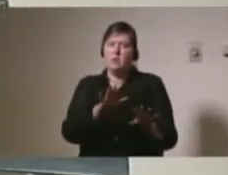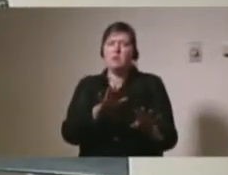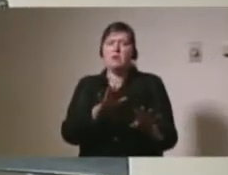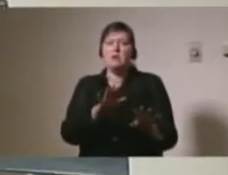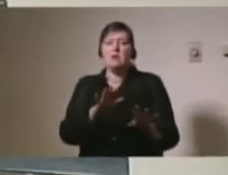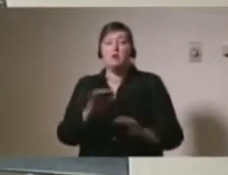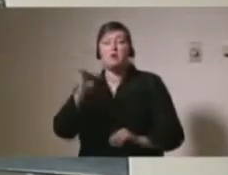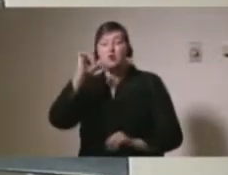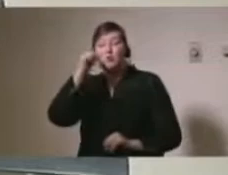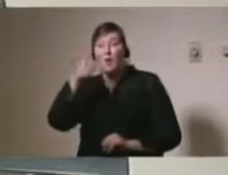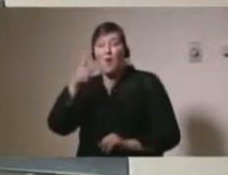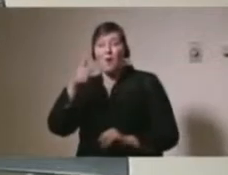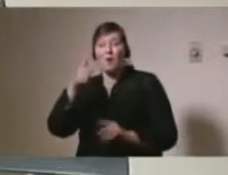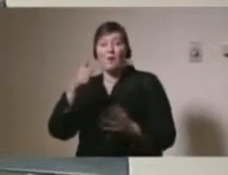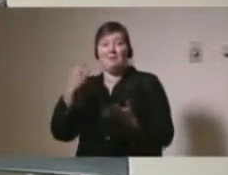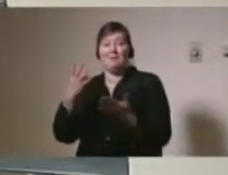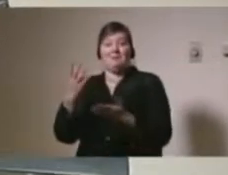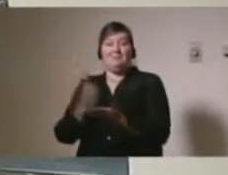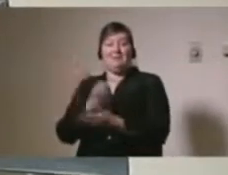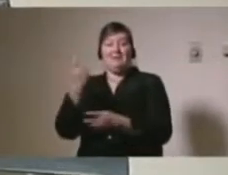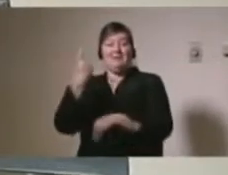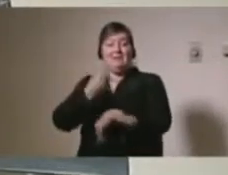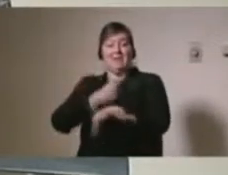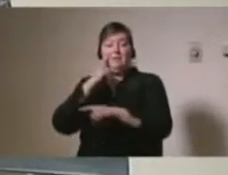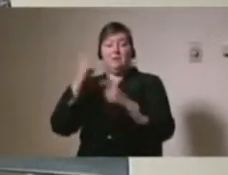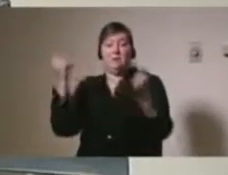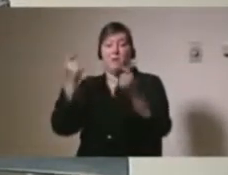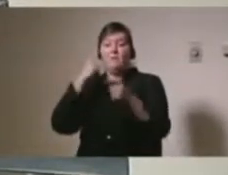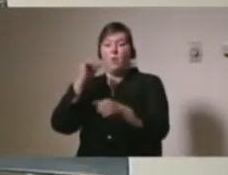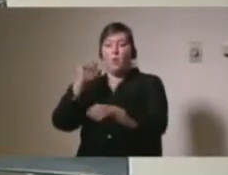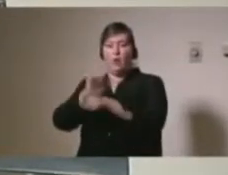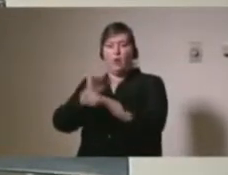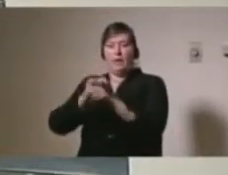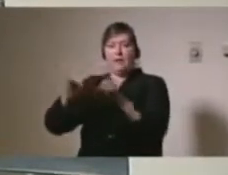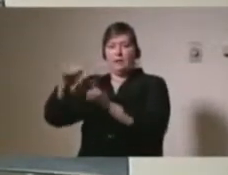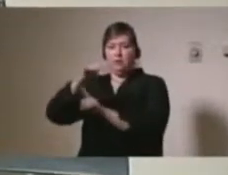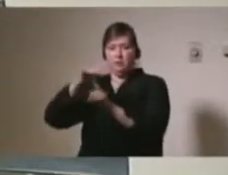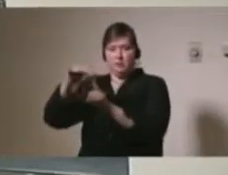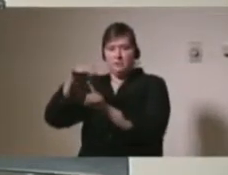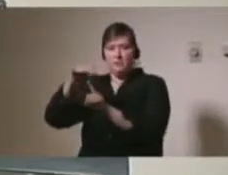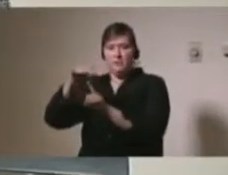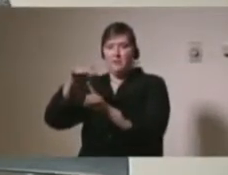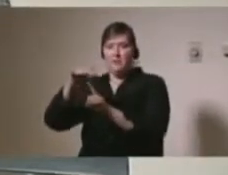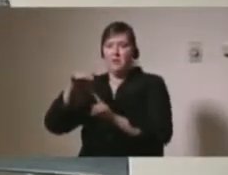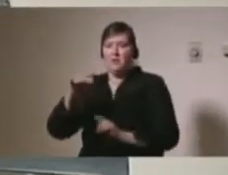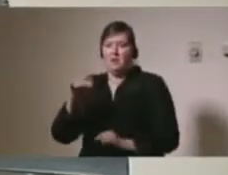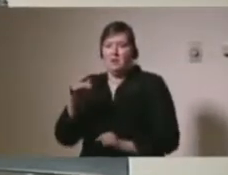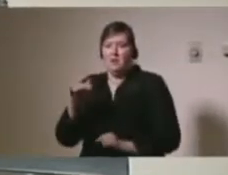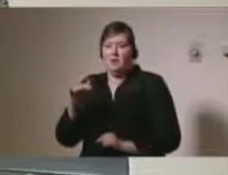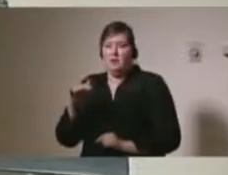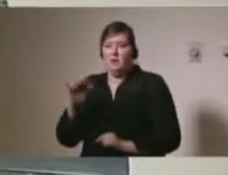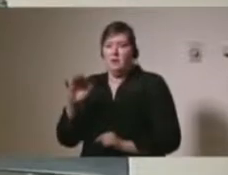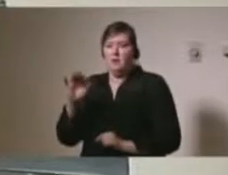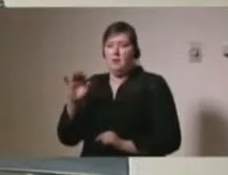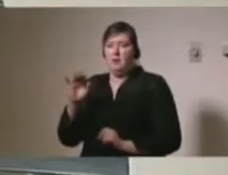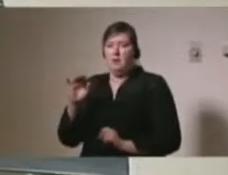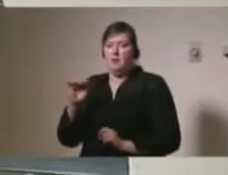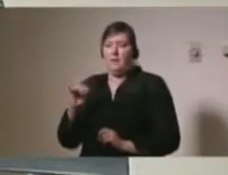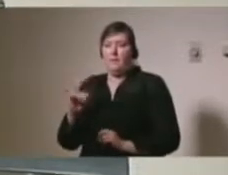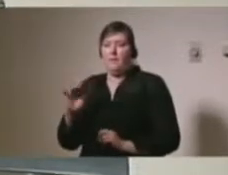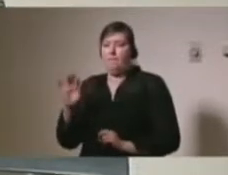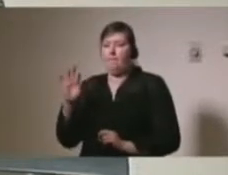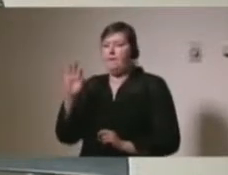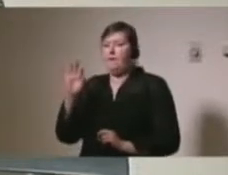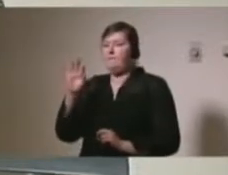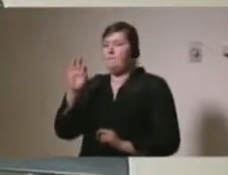healthy working conditions. In Force Ouvrière, we had several tragedies at the postal